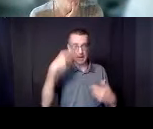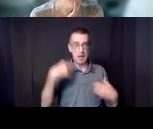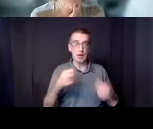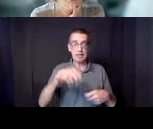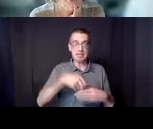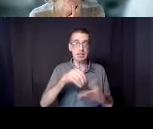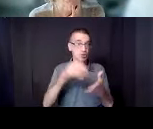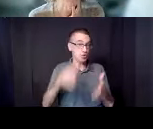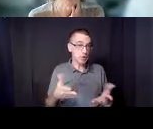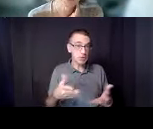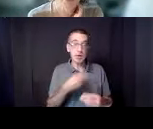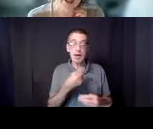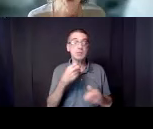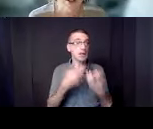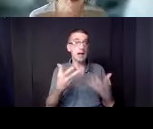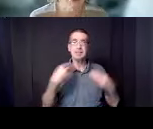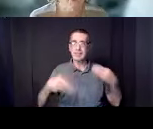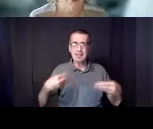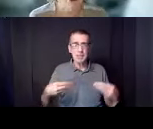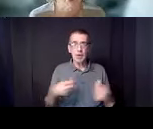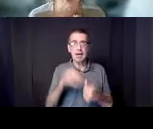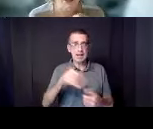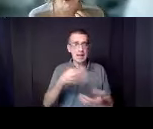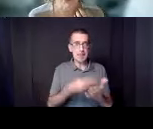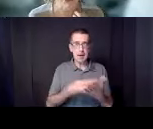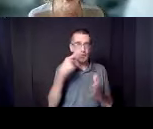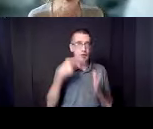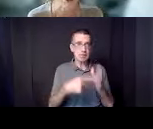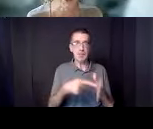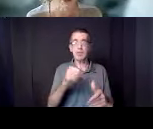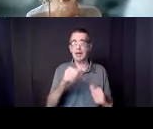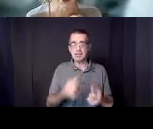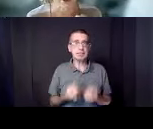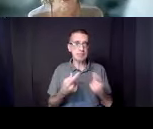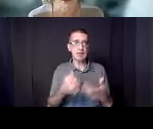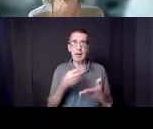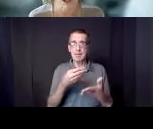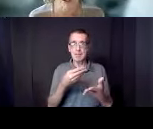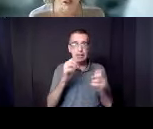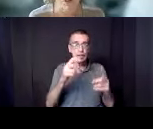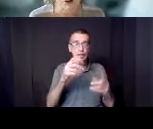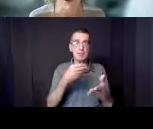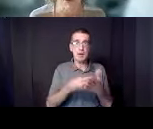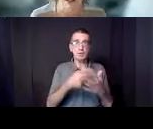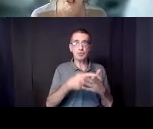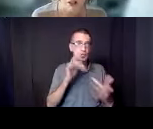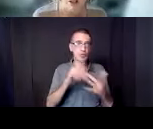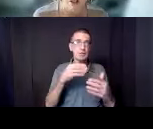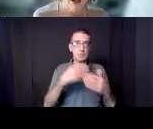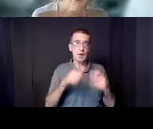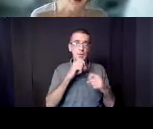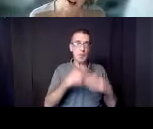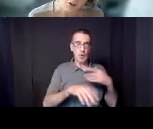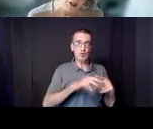of students, and there's lots of flexibility in that money. For example, they can spend that education money to reach children birth to 6